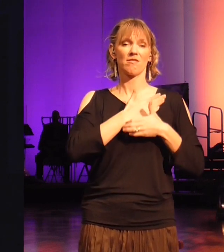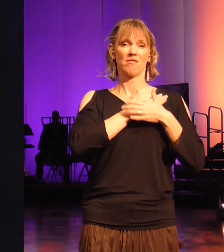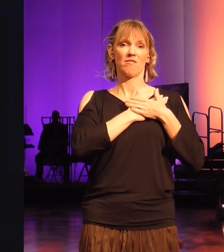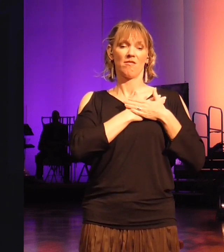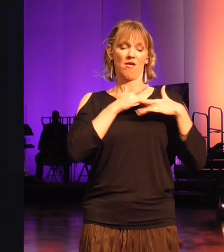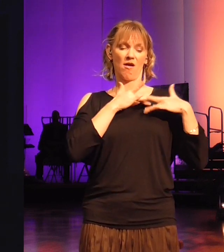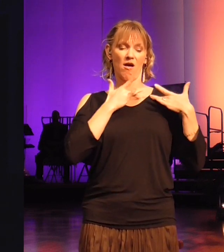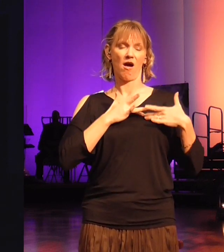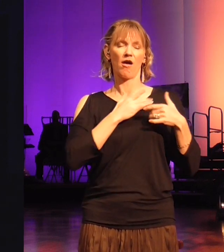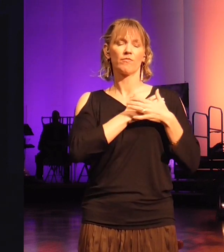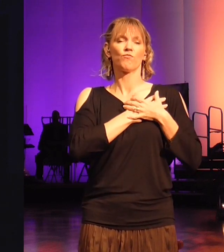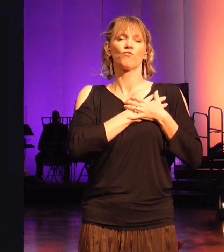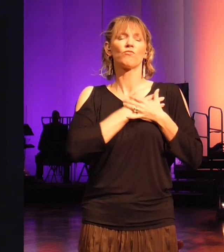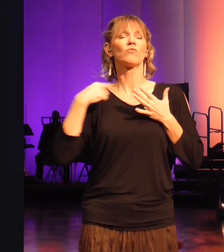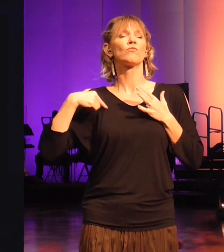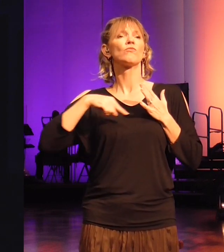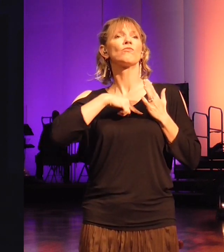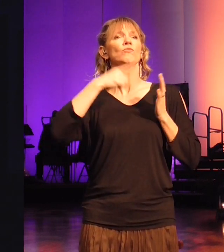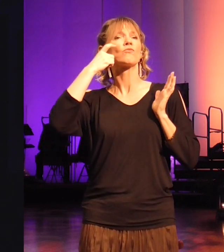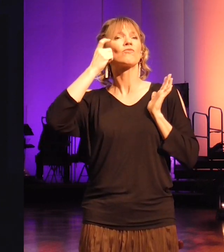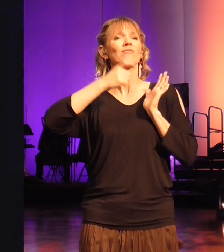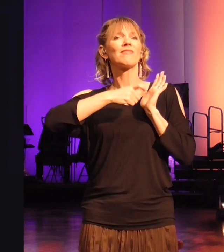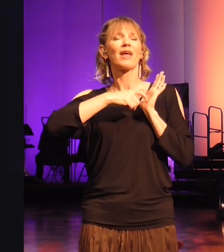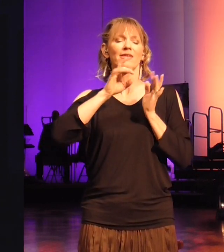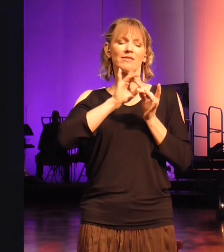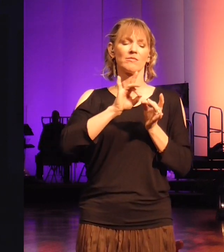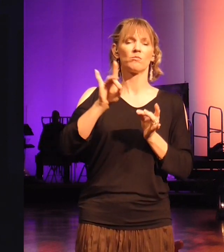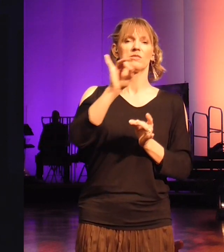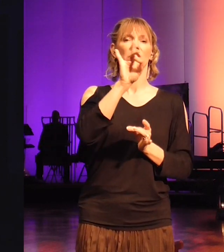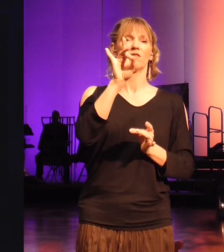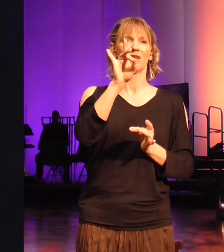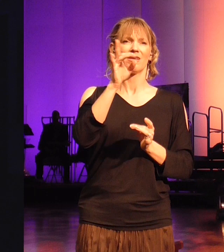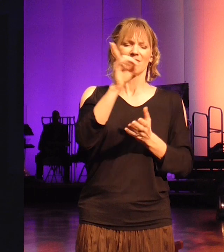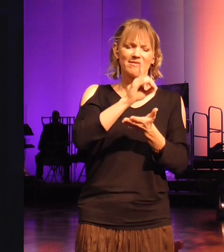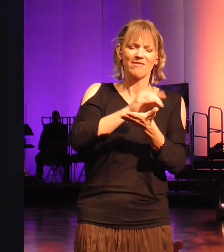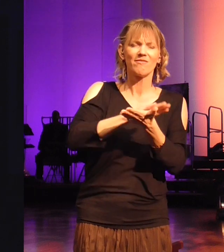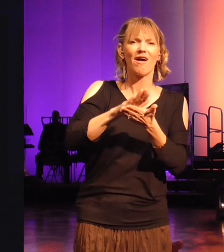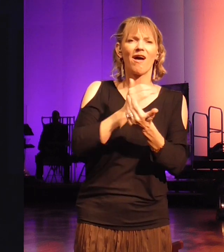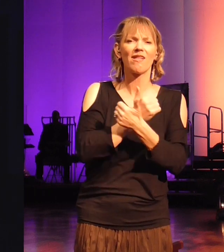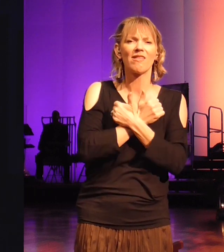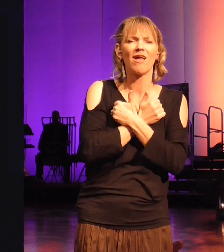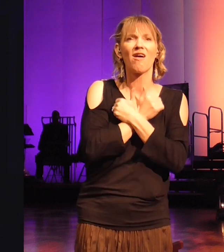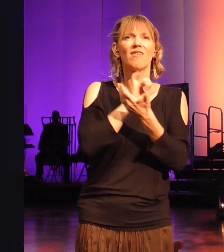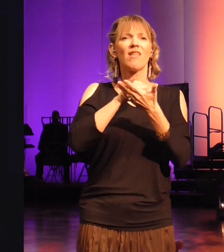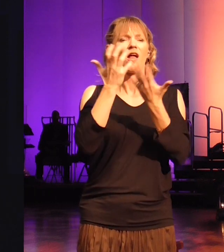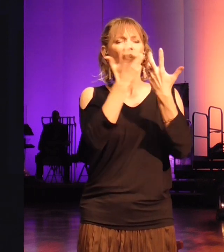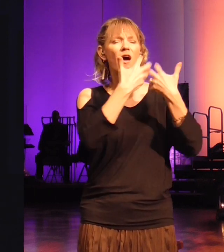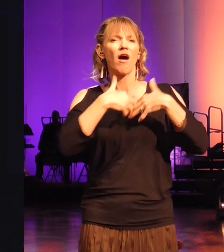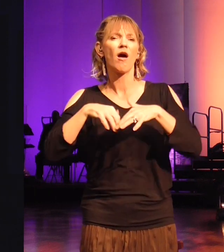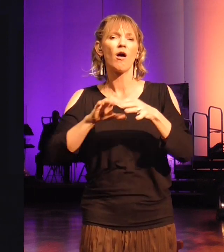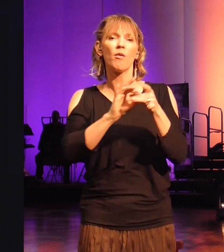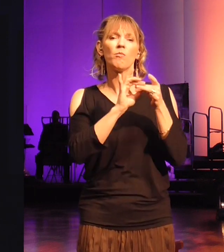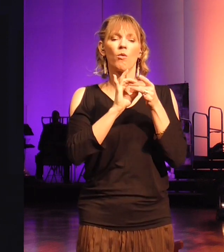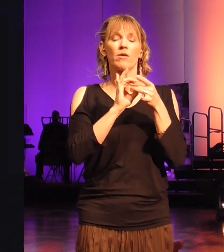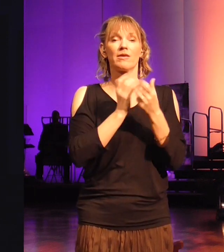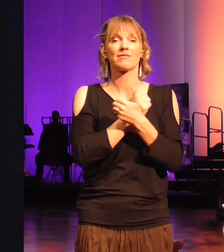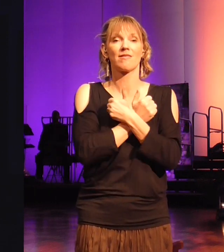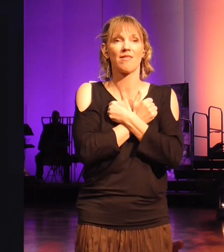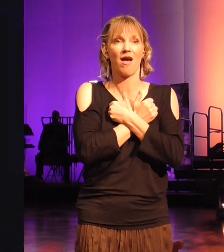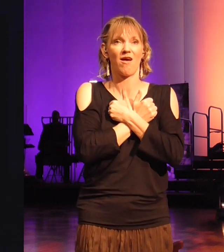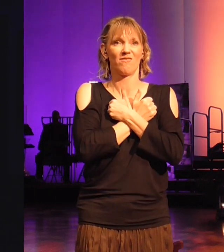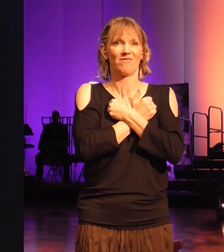We recognize that spirit, divine love, that harmonious love is